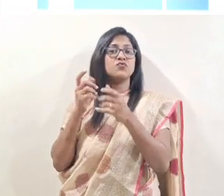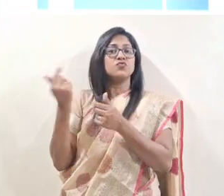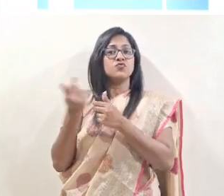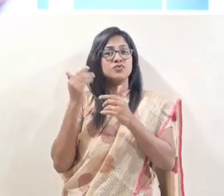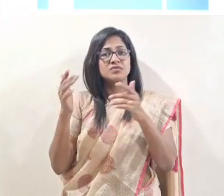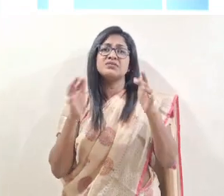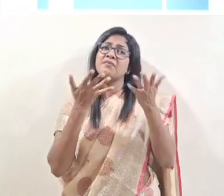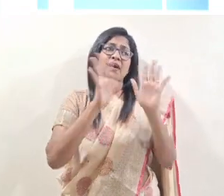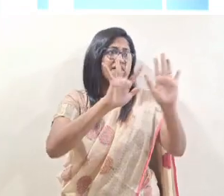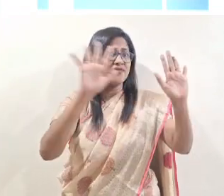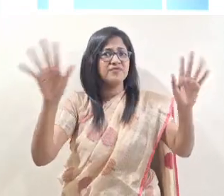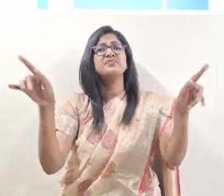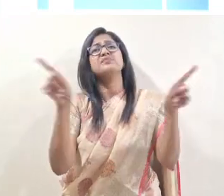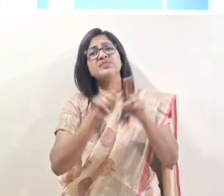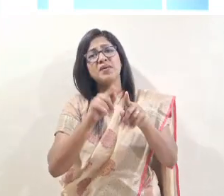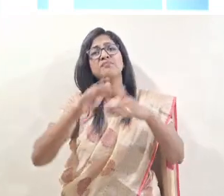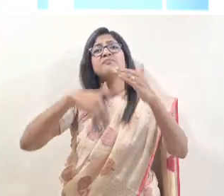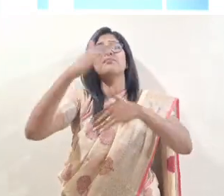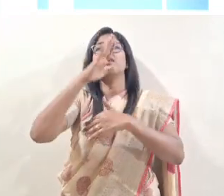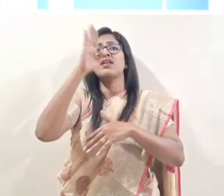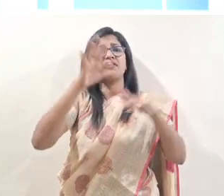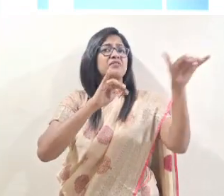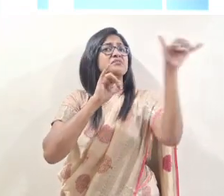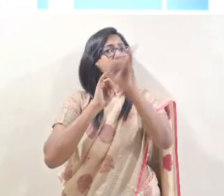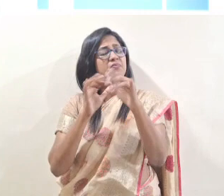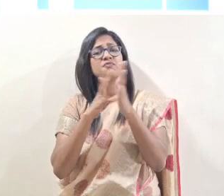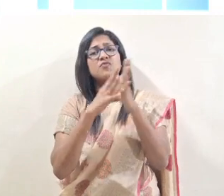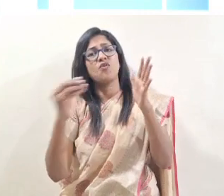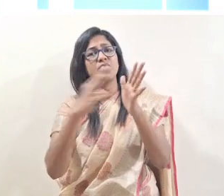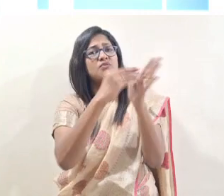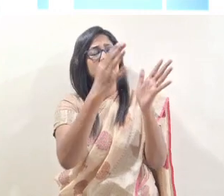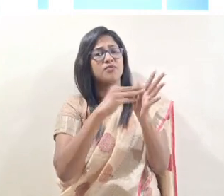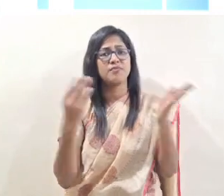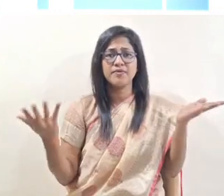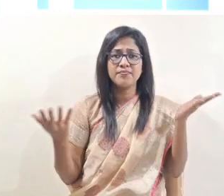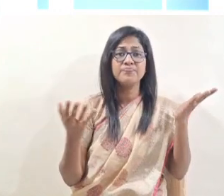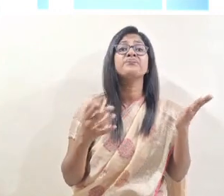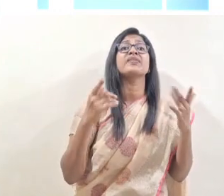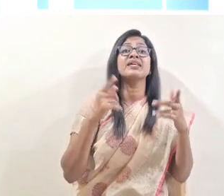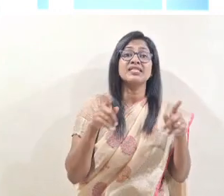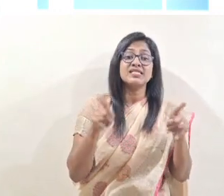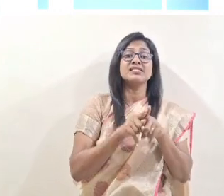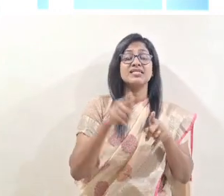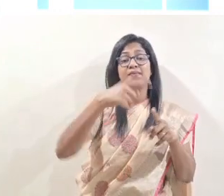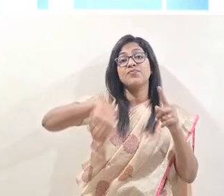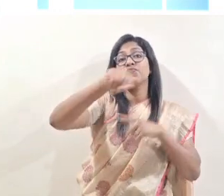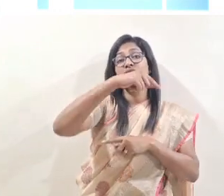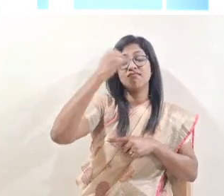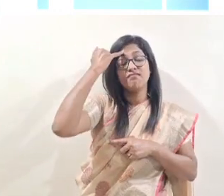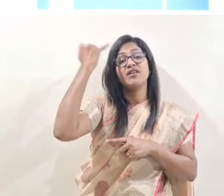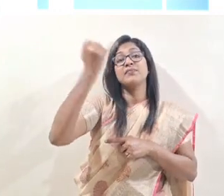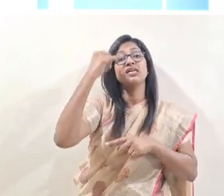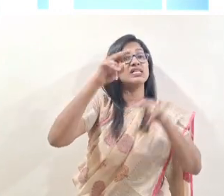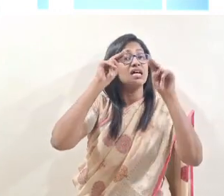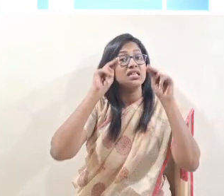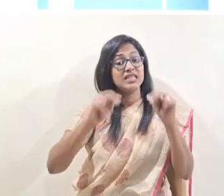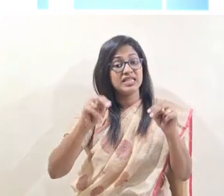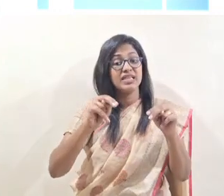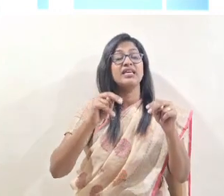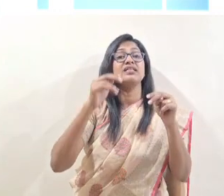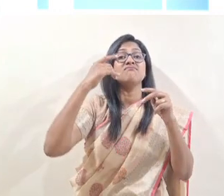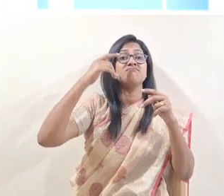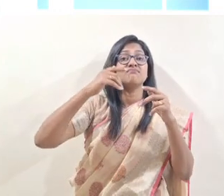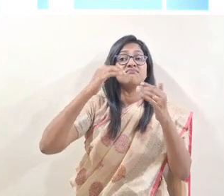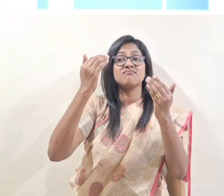it grows in railways also, you would like to do that. So with that scenario, just imagine what kind of cybersecurity would be